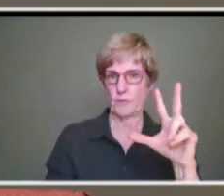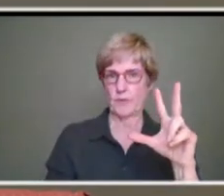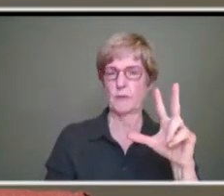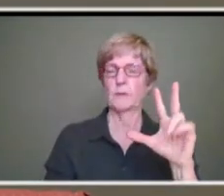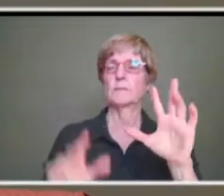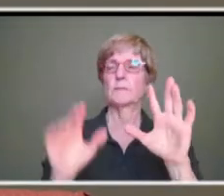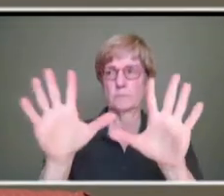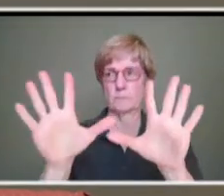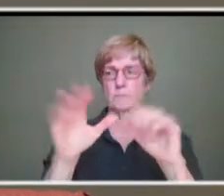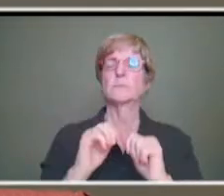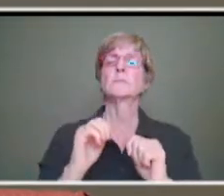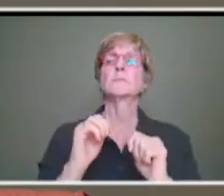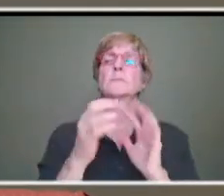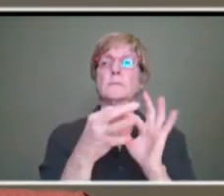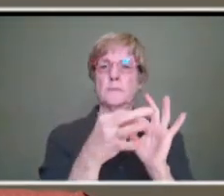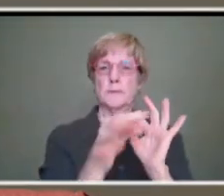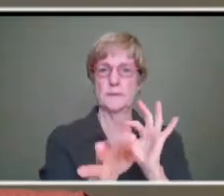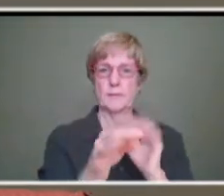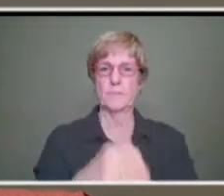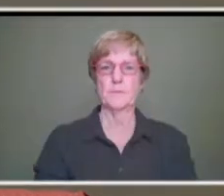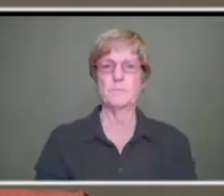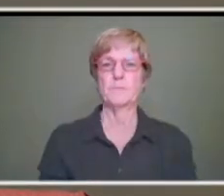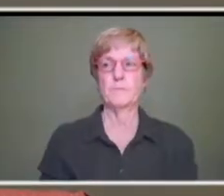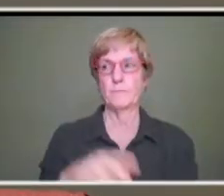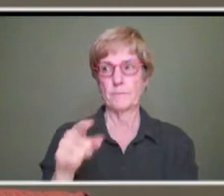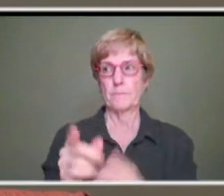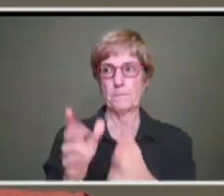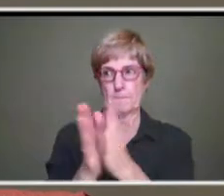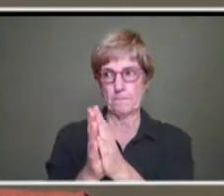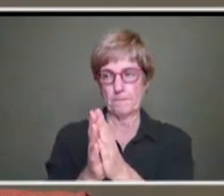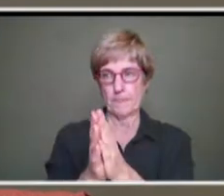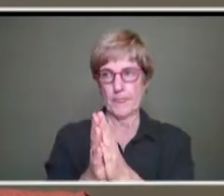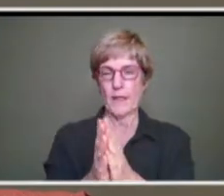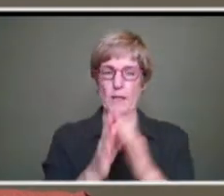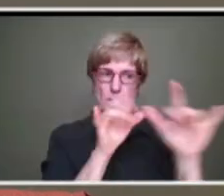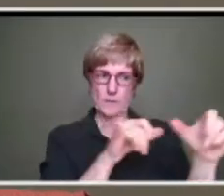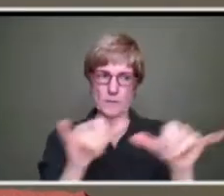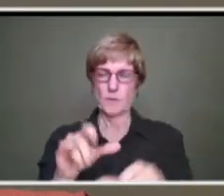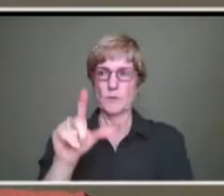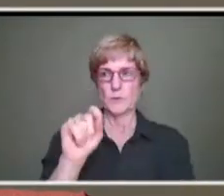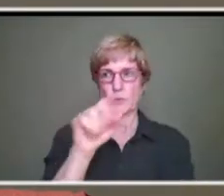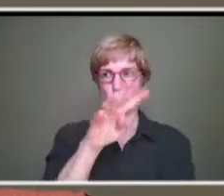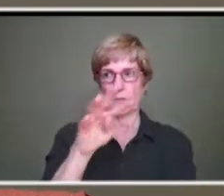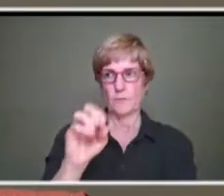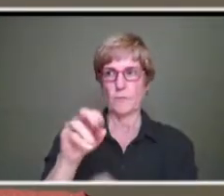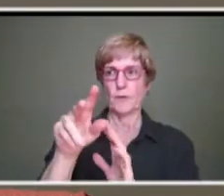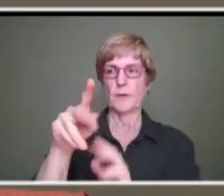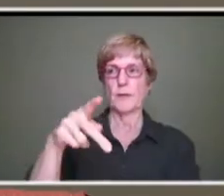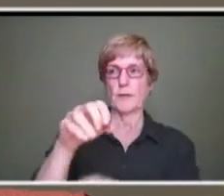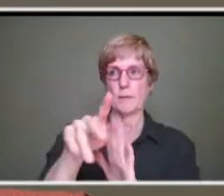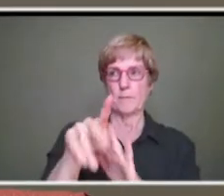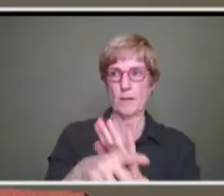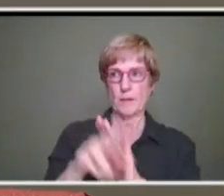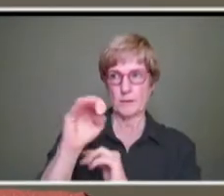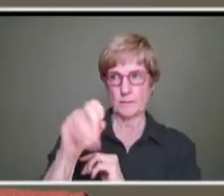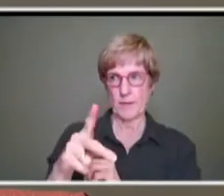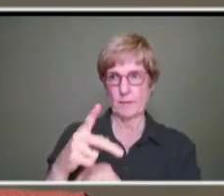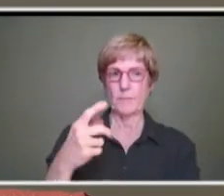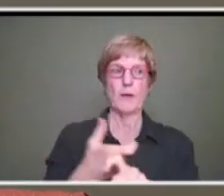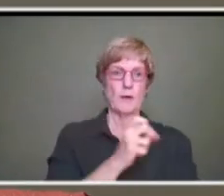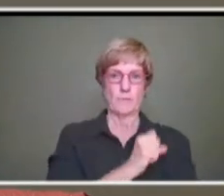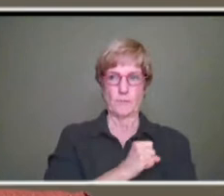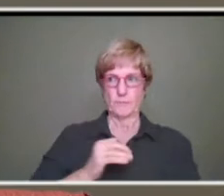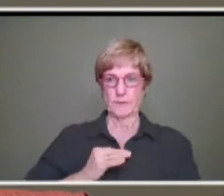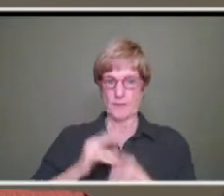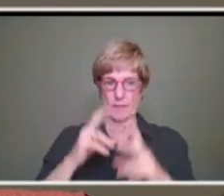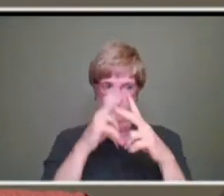consistency statement this petition is found to be consistent with the 2040 policy map based on the information from the staff analysis and